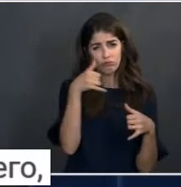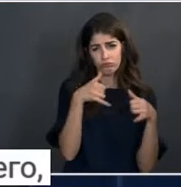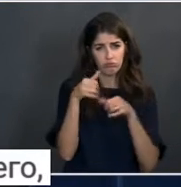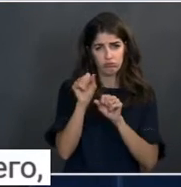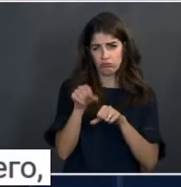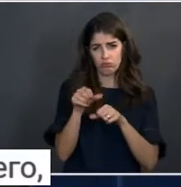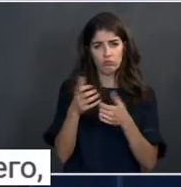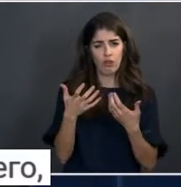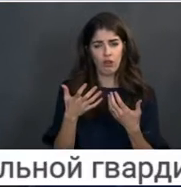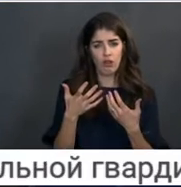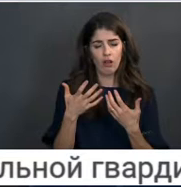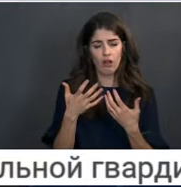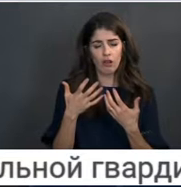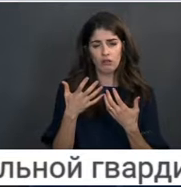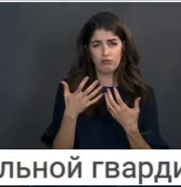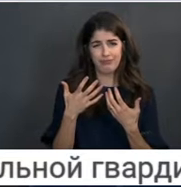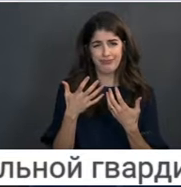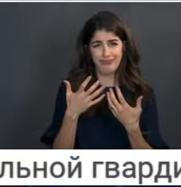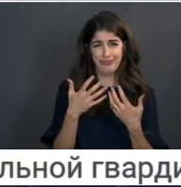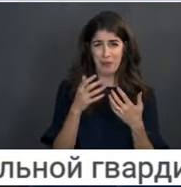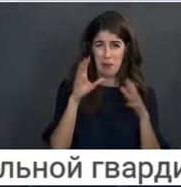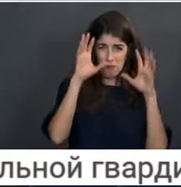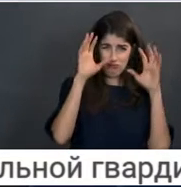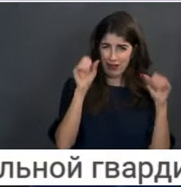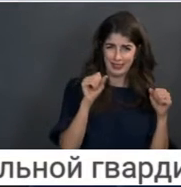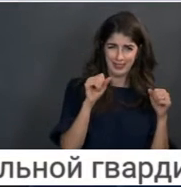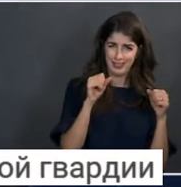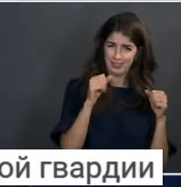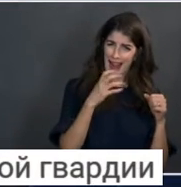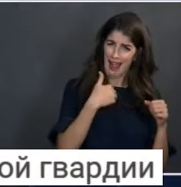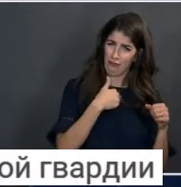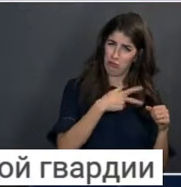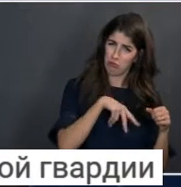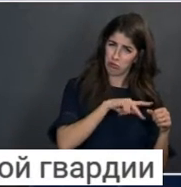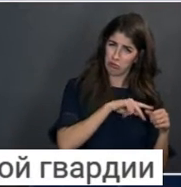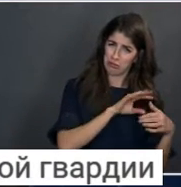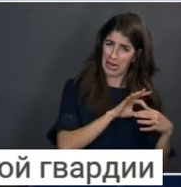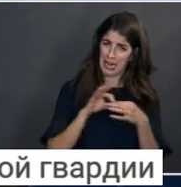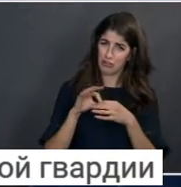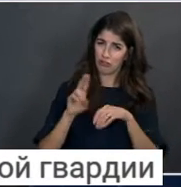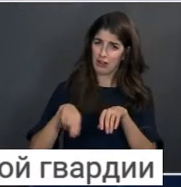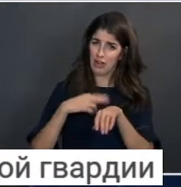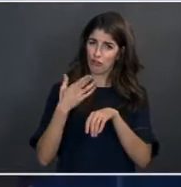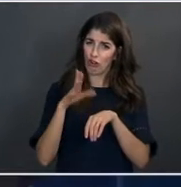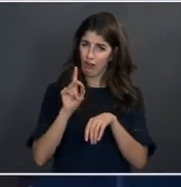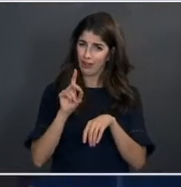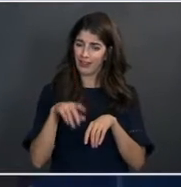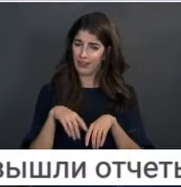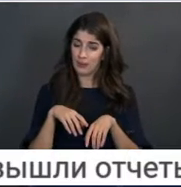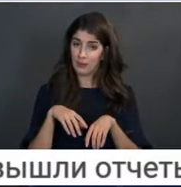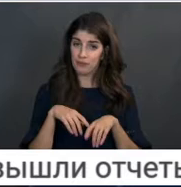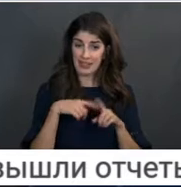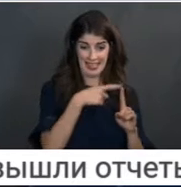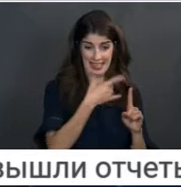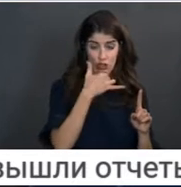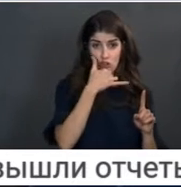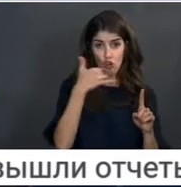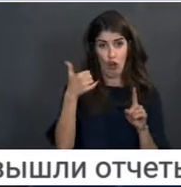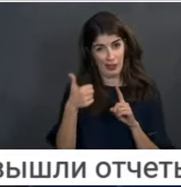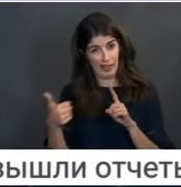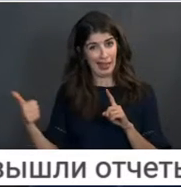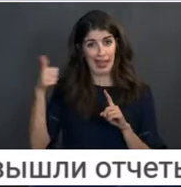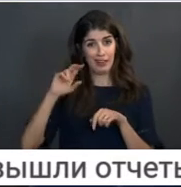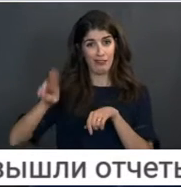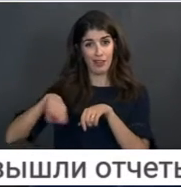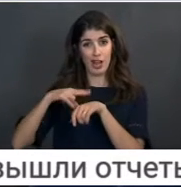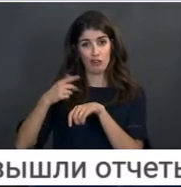that is personal to him, given his family connection to the National Guard. He had called the head of the National Guard just last week when